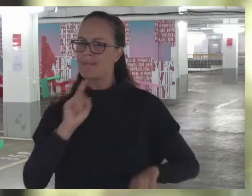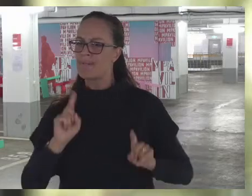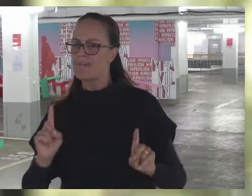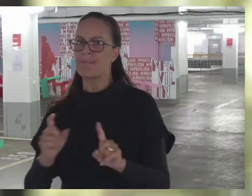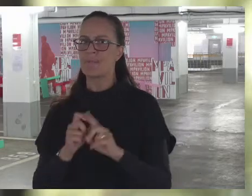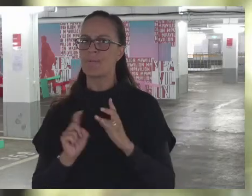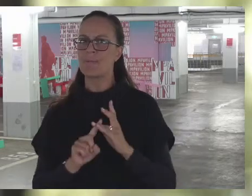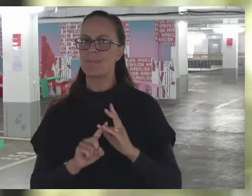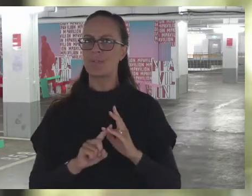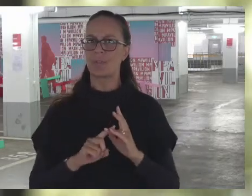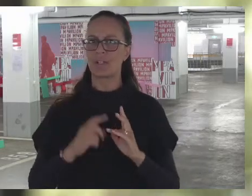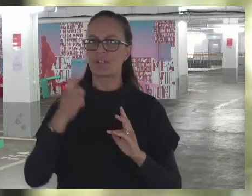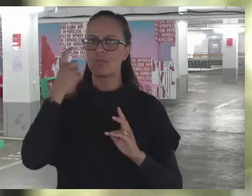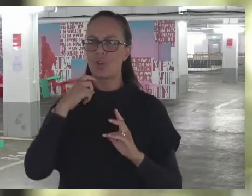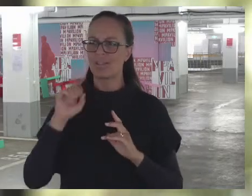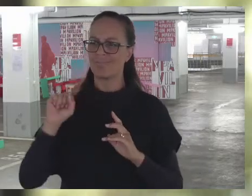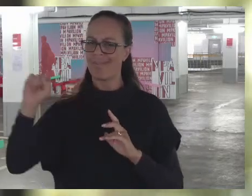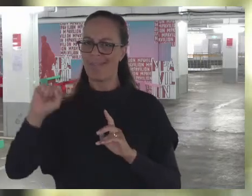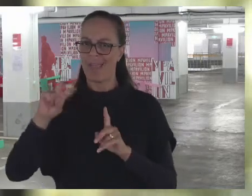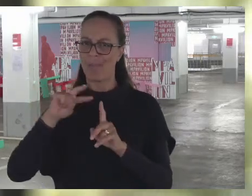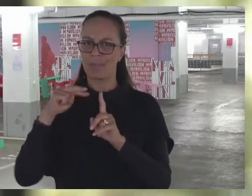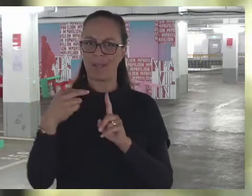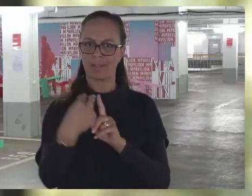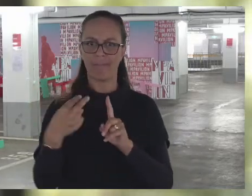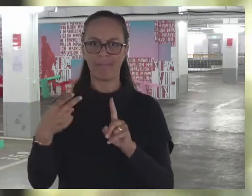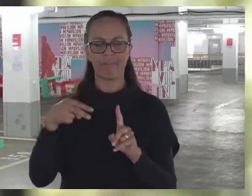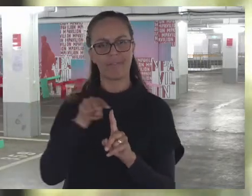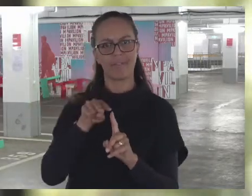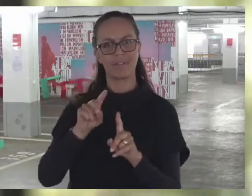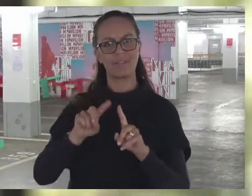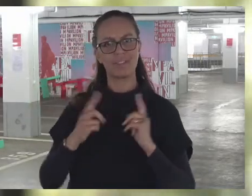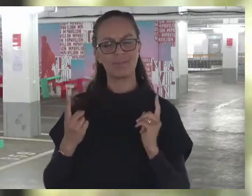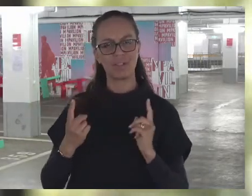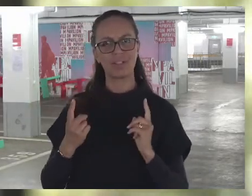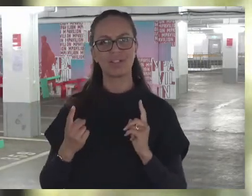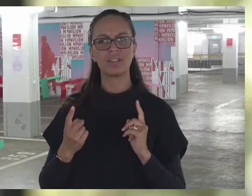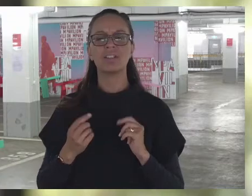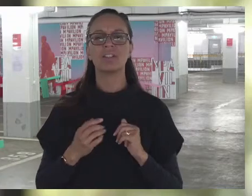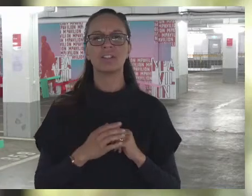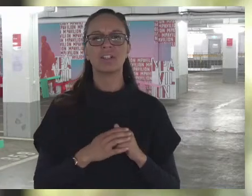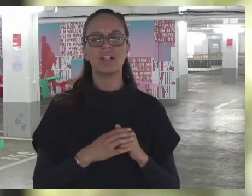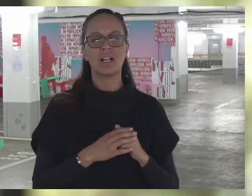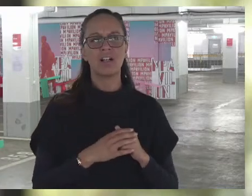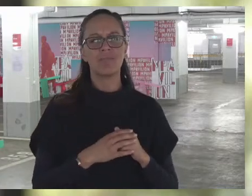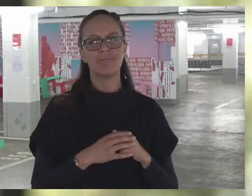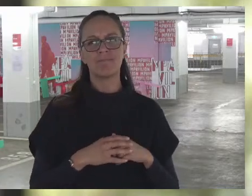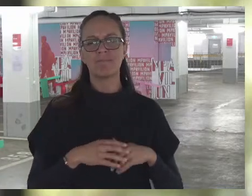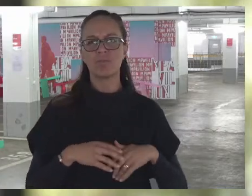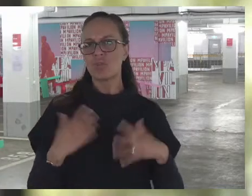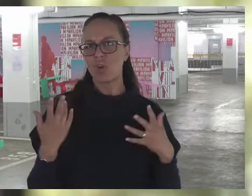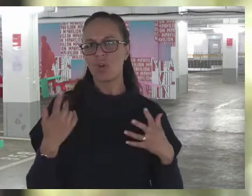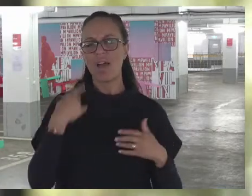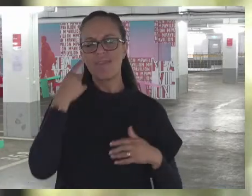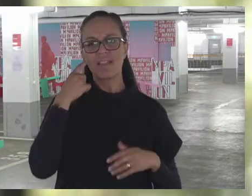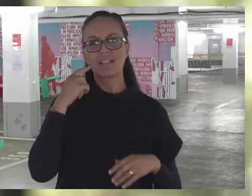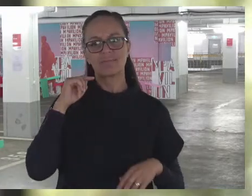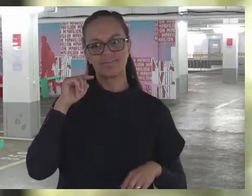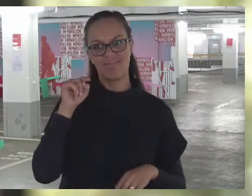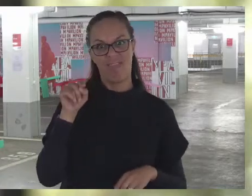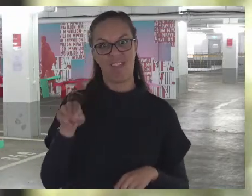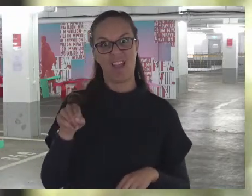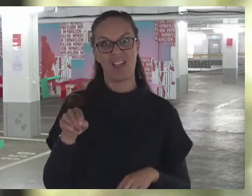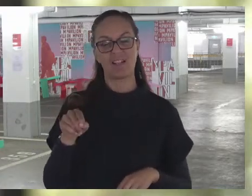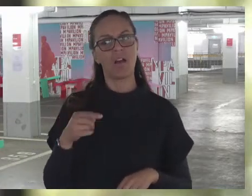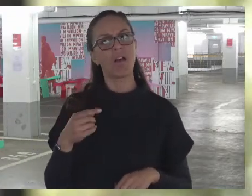about how other people read what you're doing, in a very conscious way. So I think that was really kind